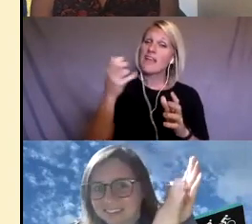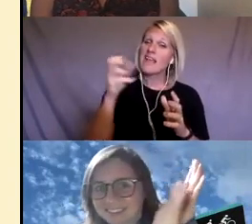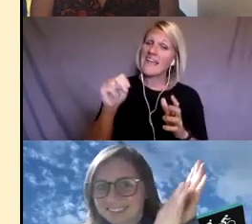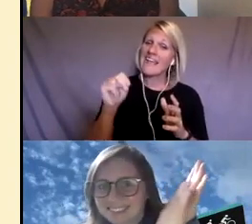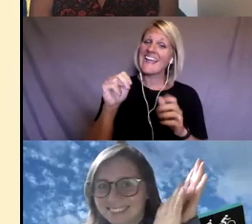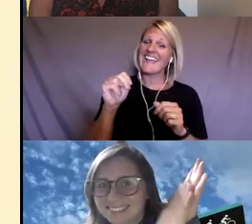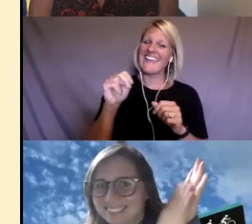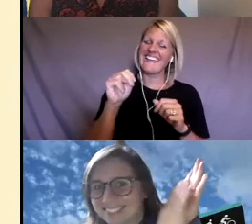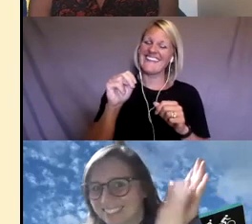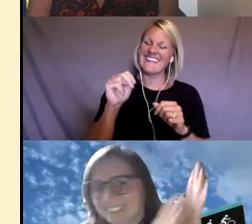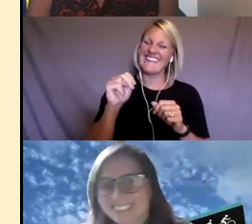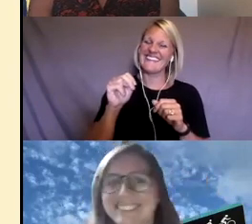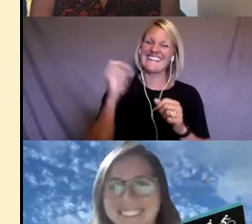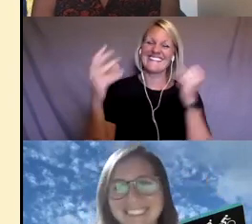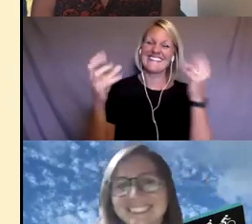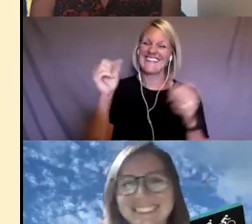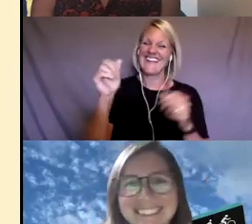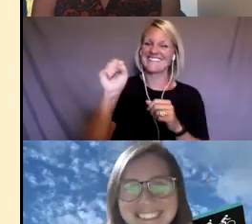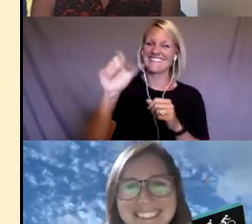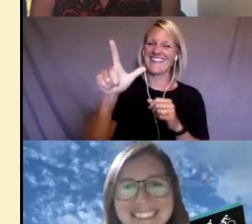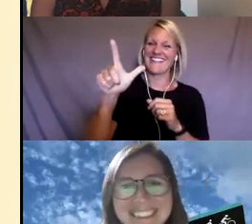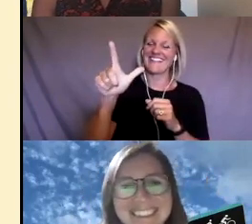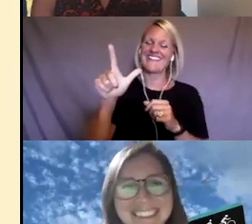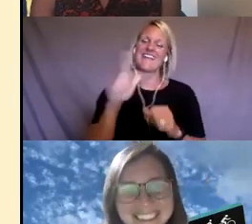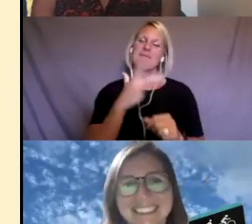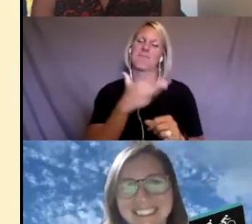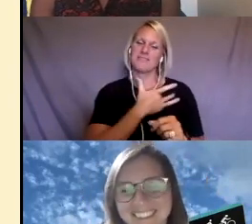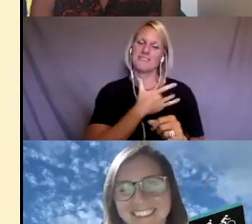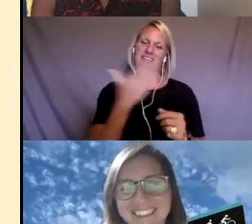with the ASL. We appreciate you.